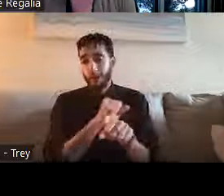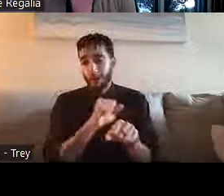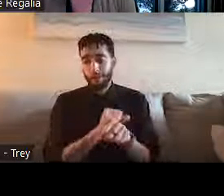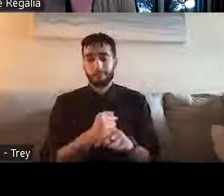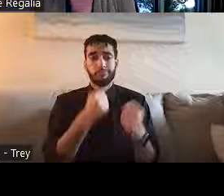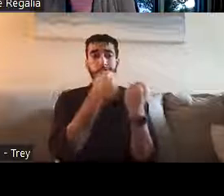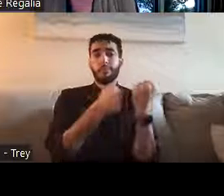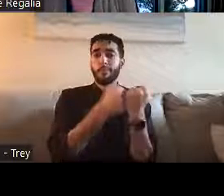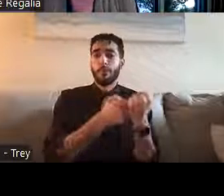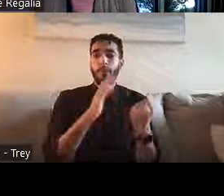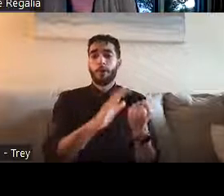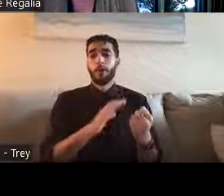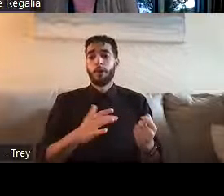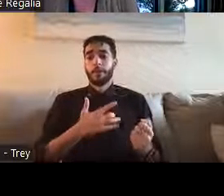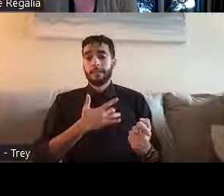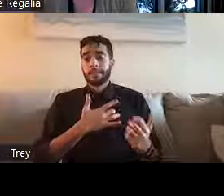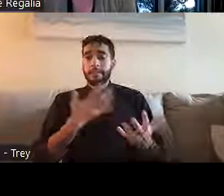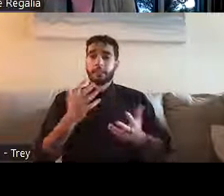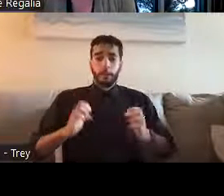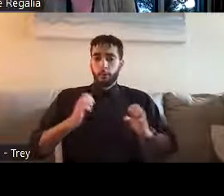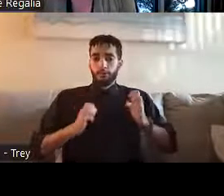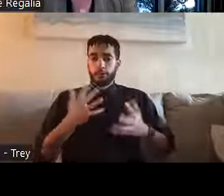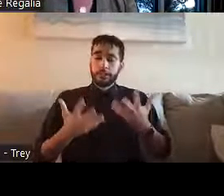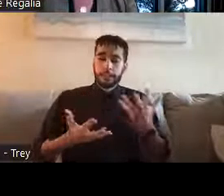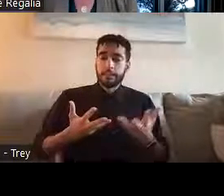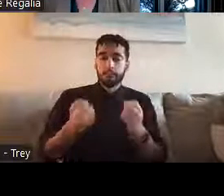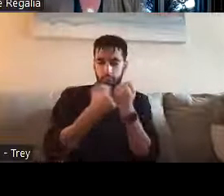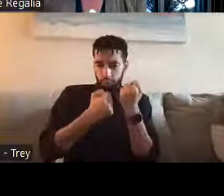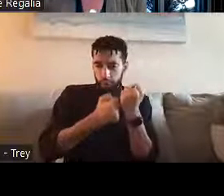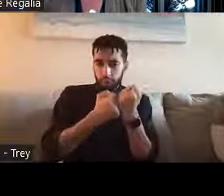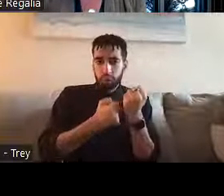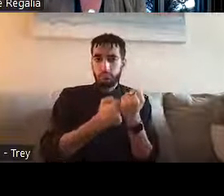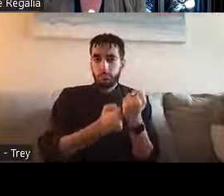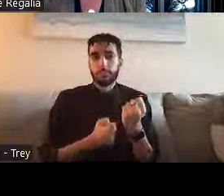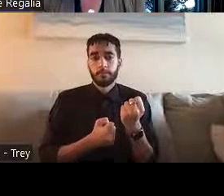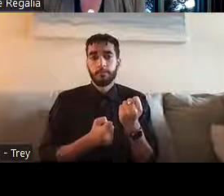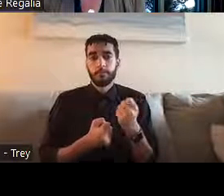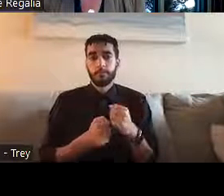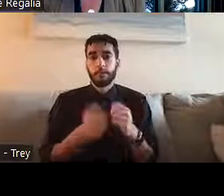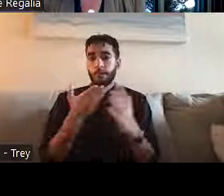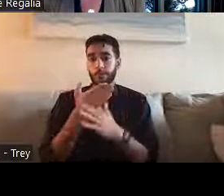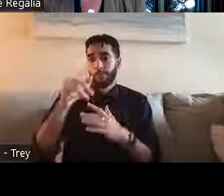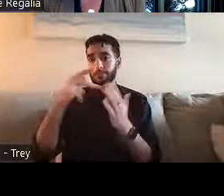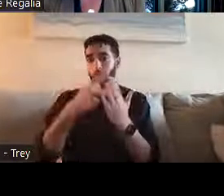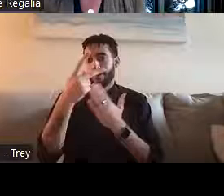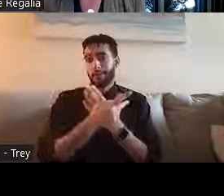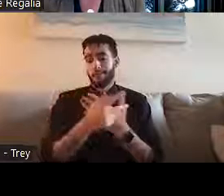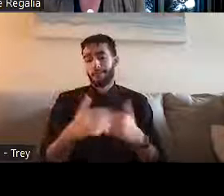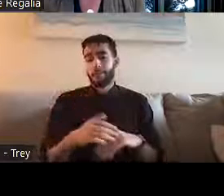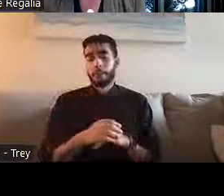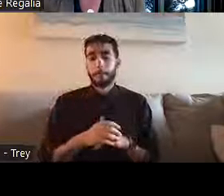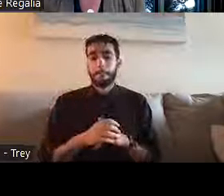support through that. And then after he passed, he was able to receive bereavement services through our program. So